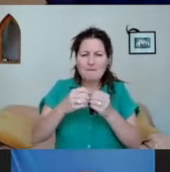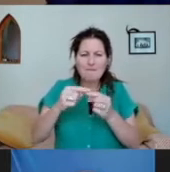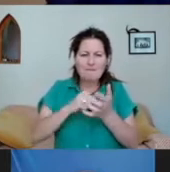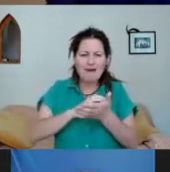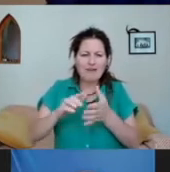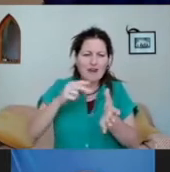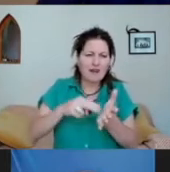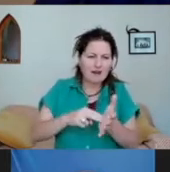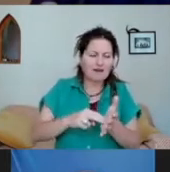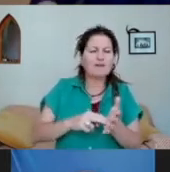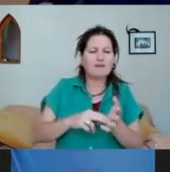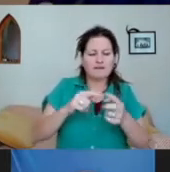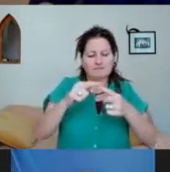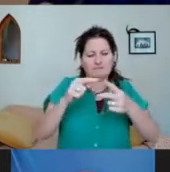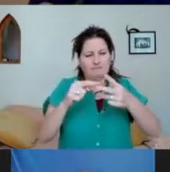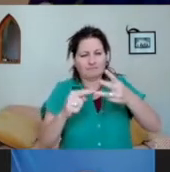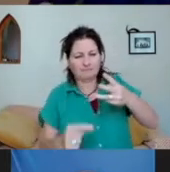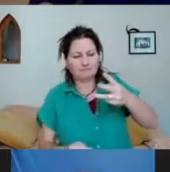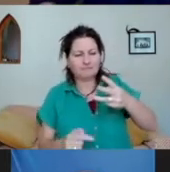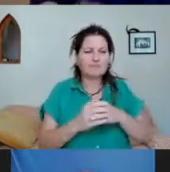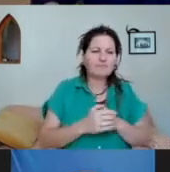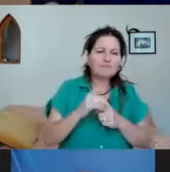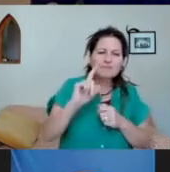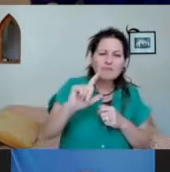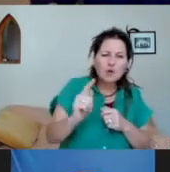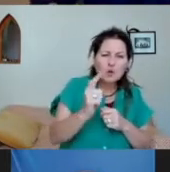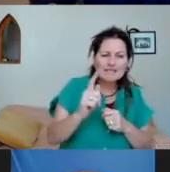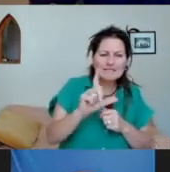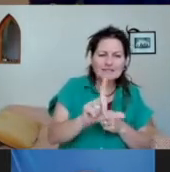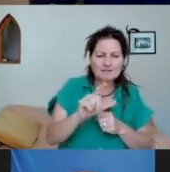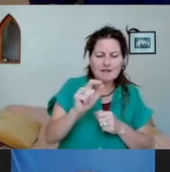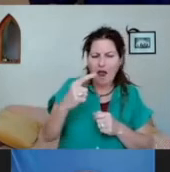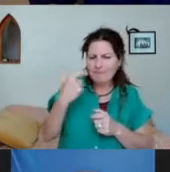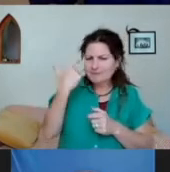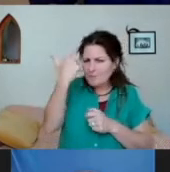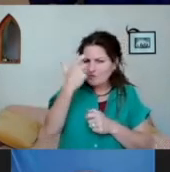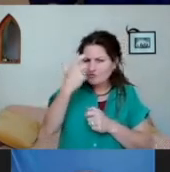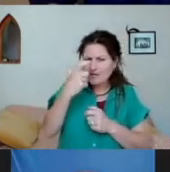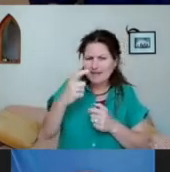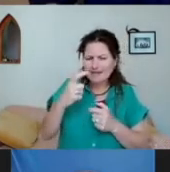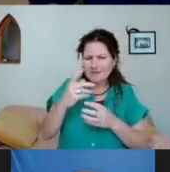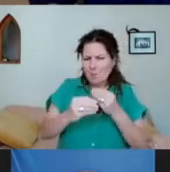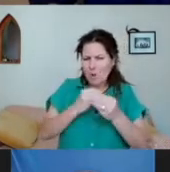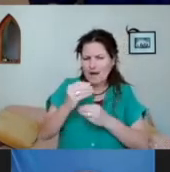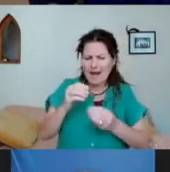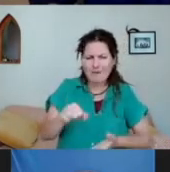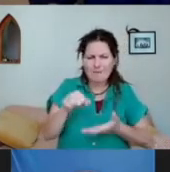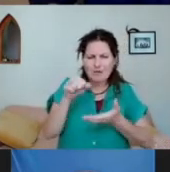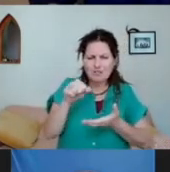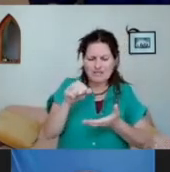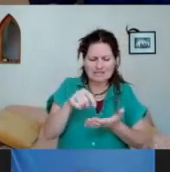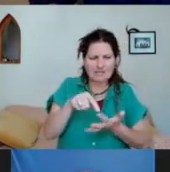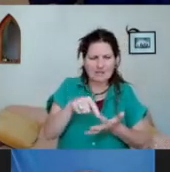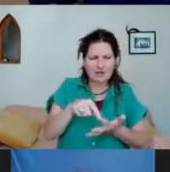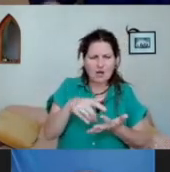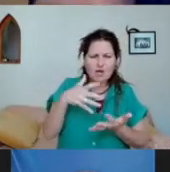Thank you. I'm just wondering, to factor in the budget, would we need to show, say, if